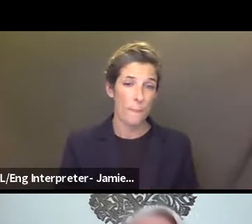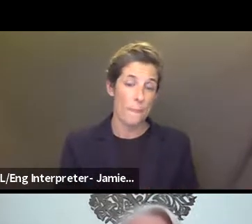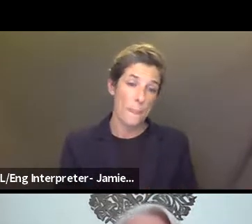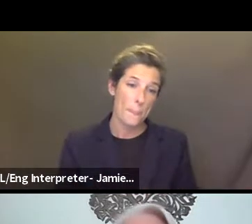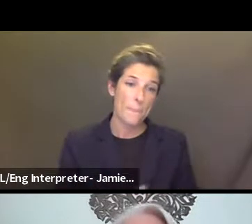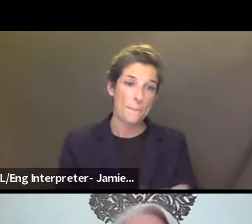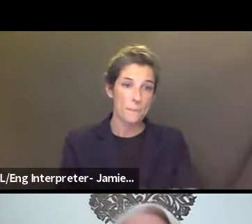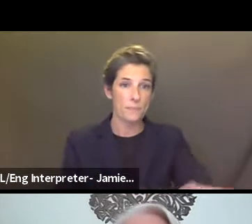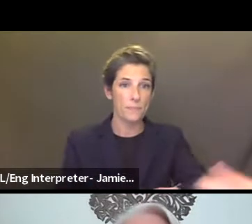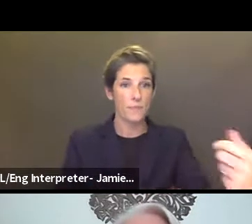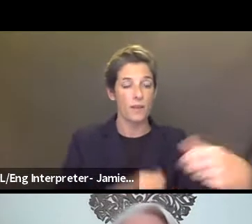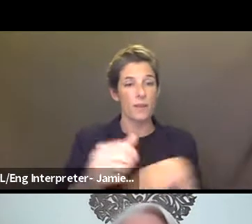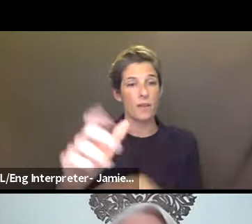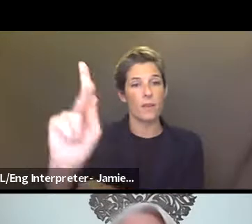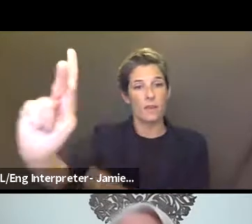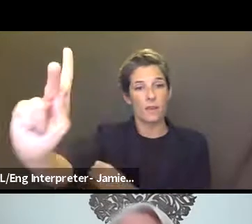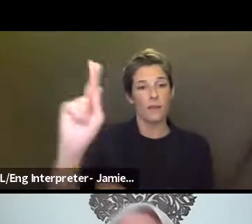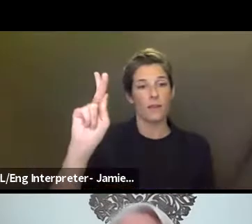Yeah, there's a